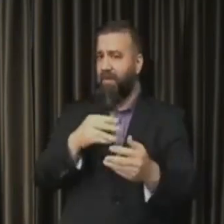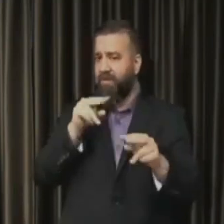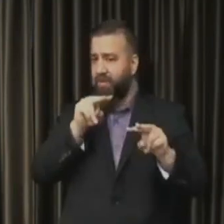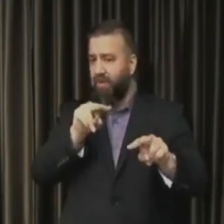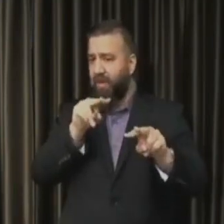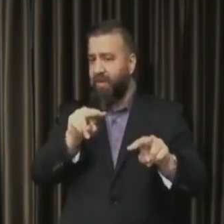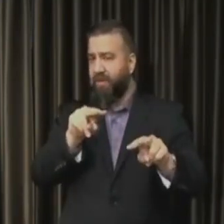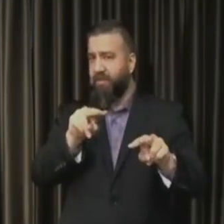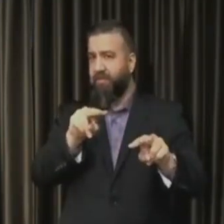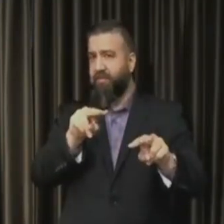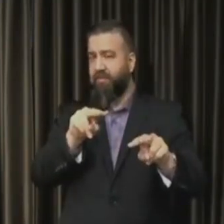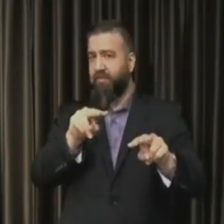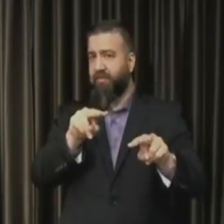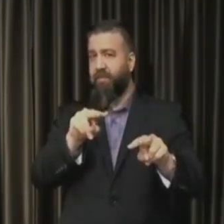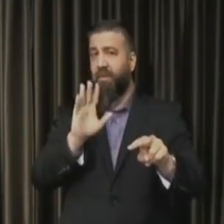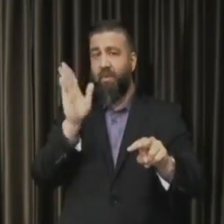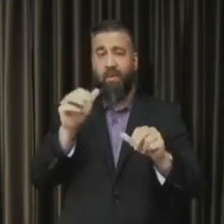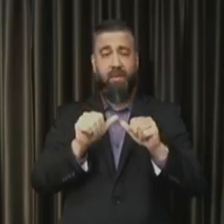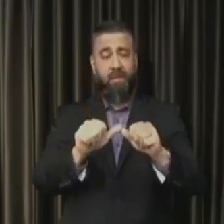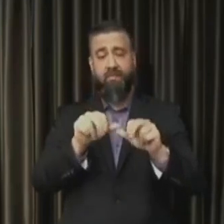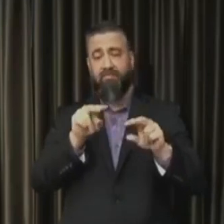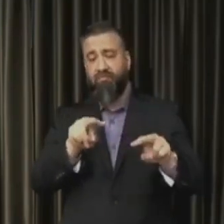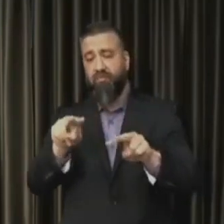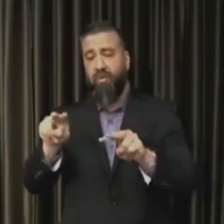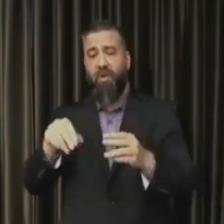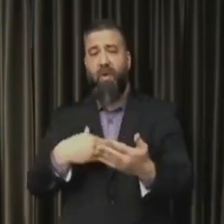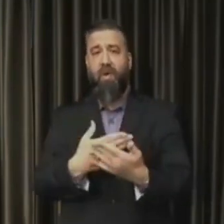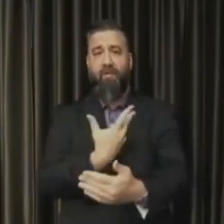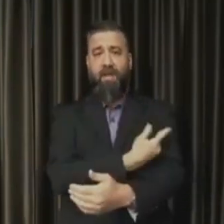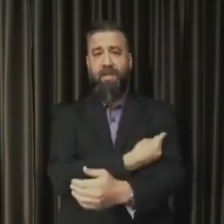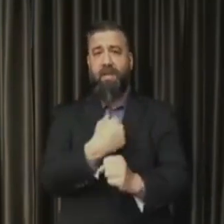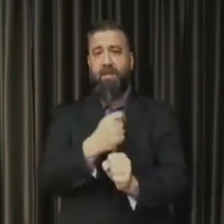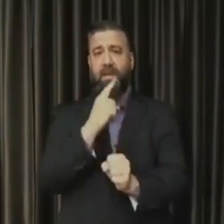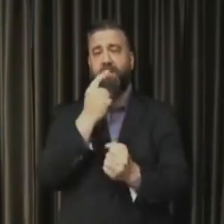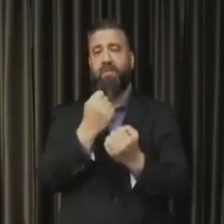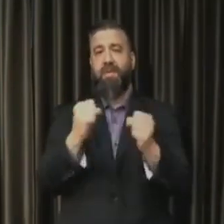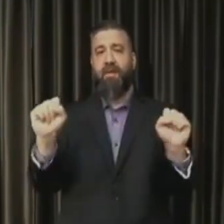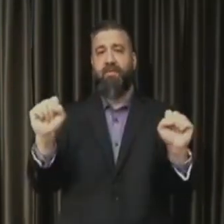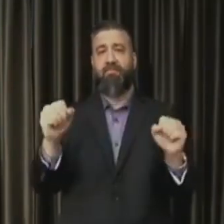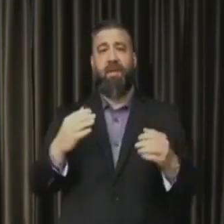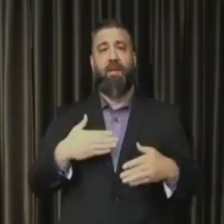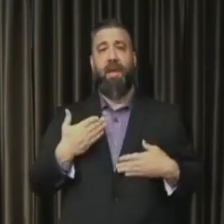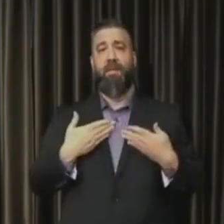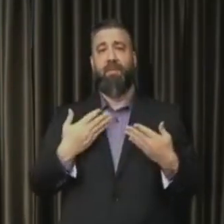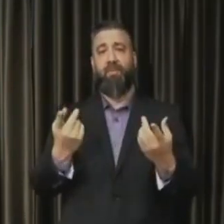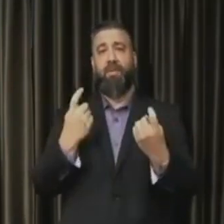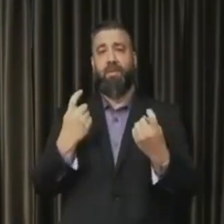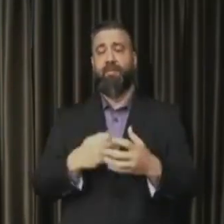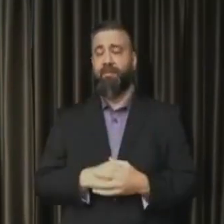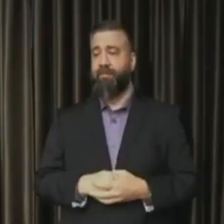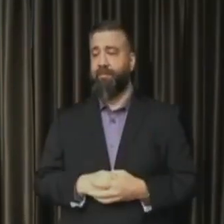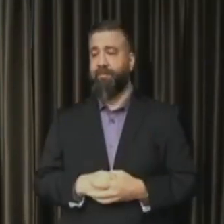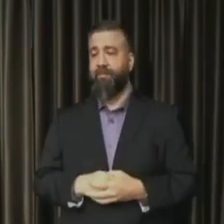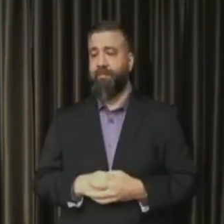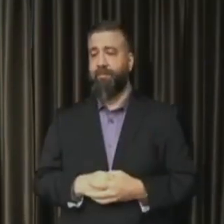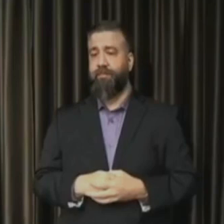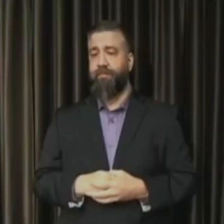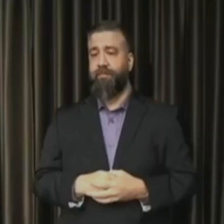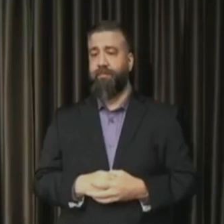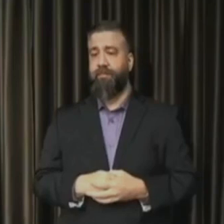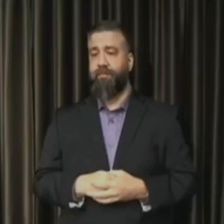continue monitoring all vaccines to make sure that they're safe. I'd be glad to take any questions. Hey, Dr. Page, we have a